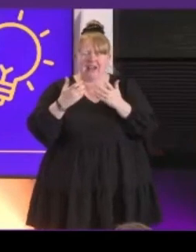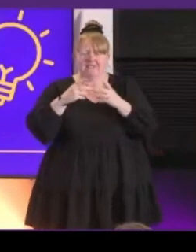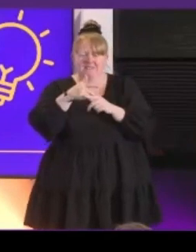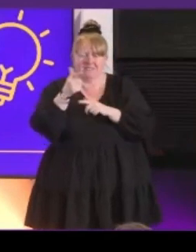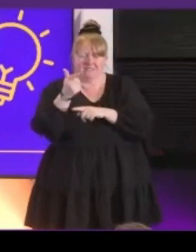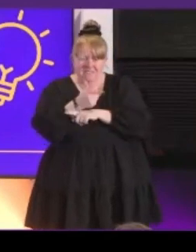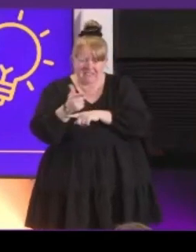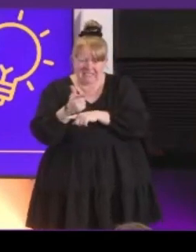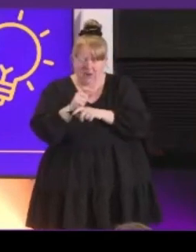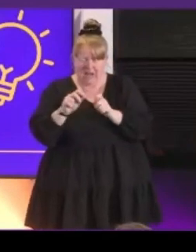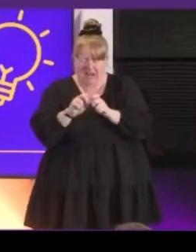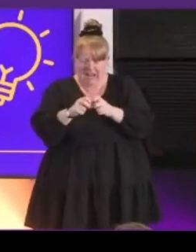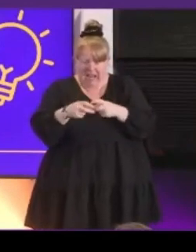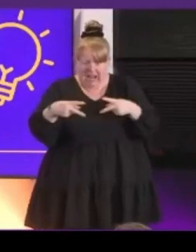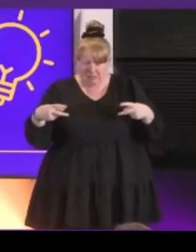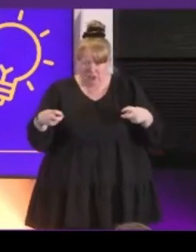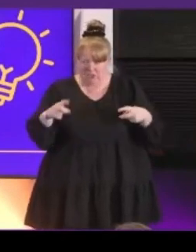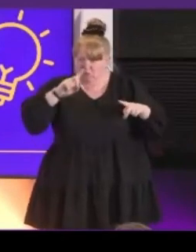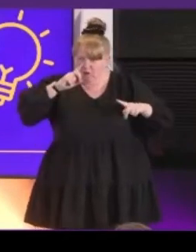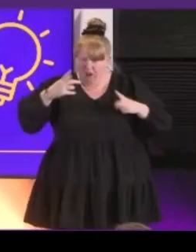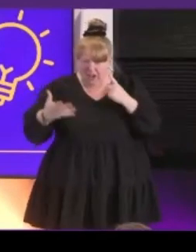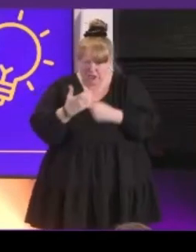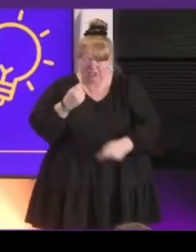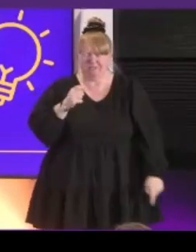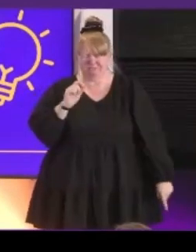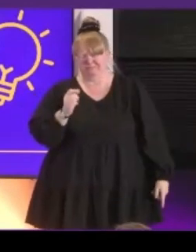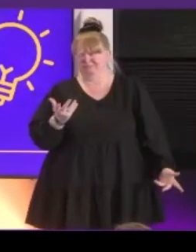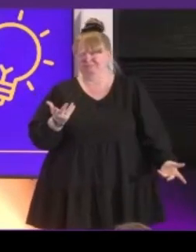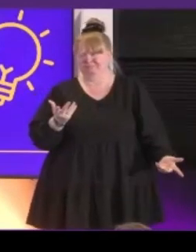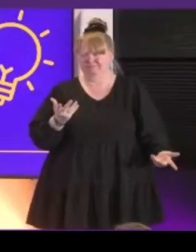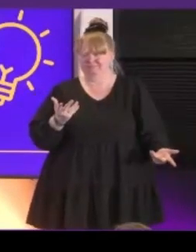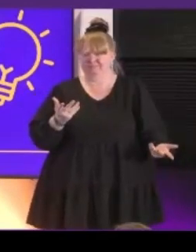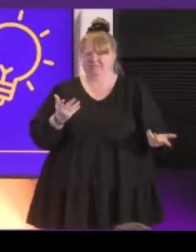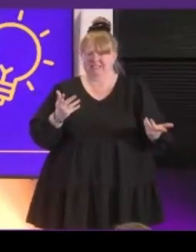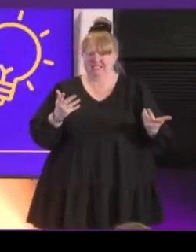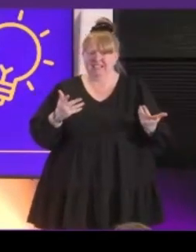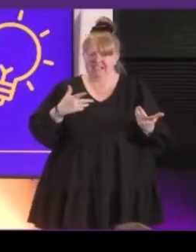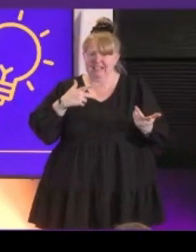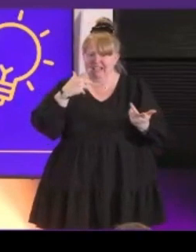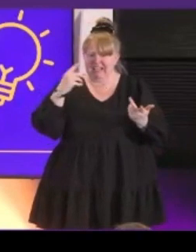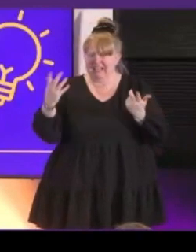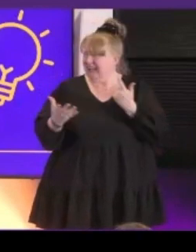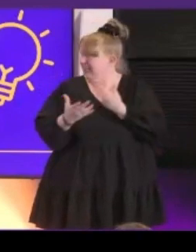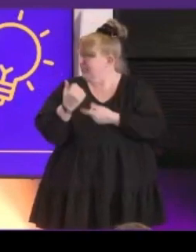to a caption to video is unachievable? Of course it's not unachievable. Here's a